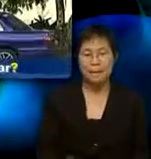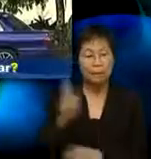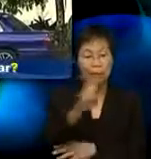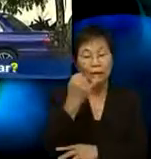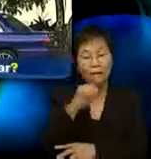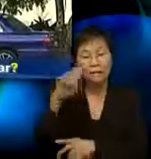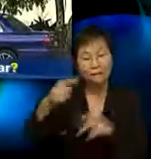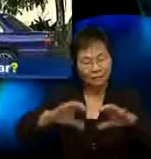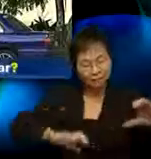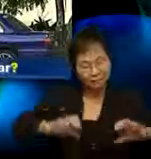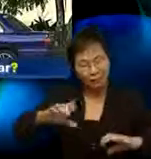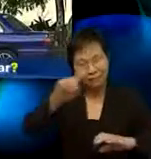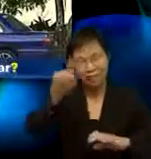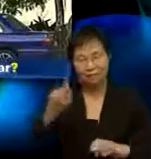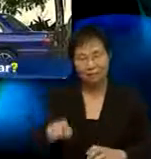Where is the car?